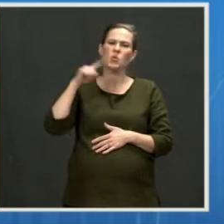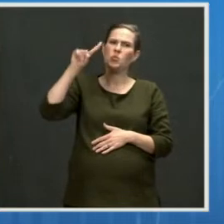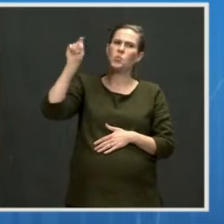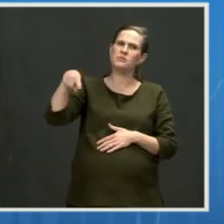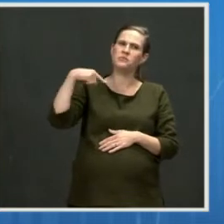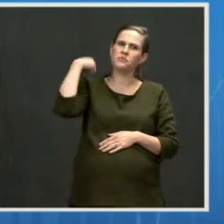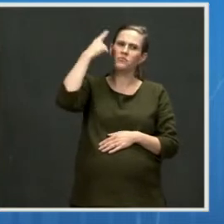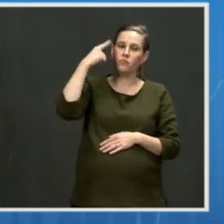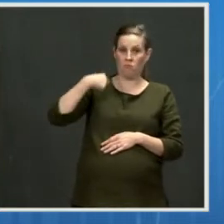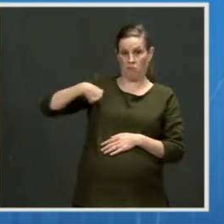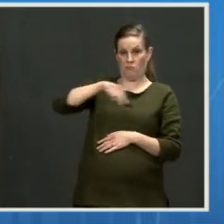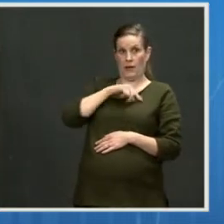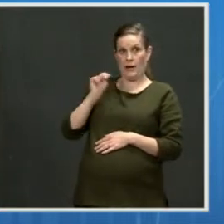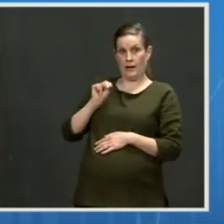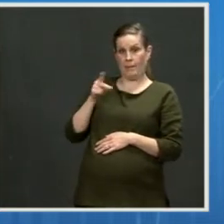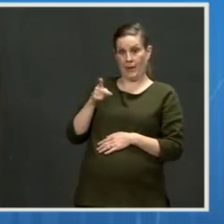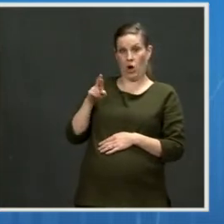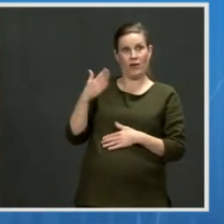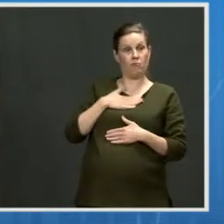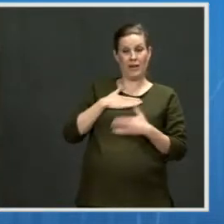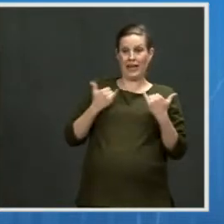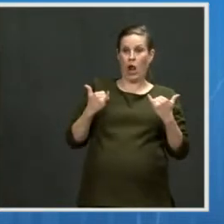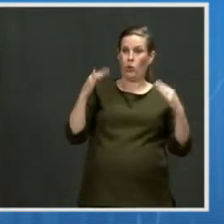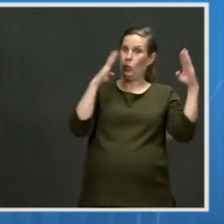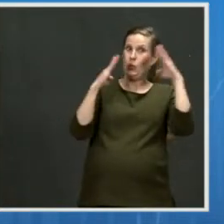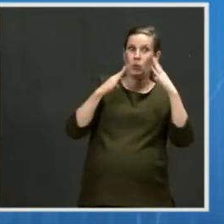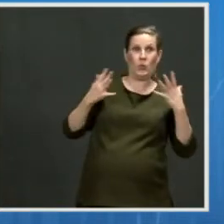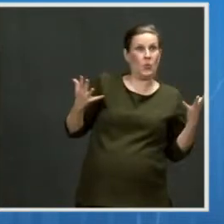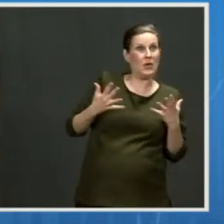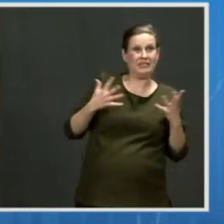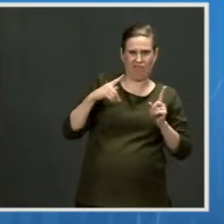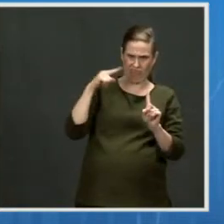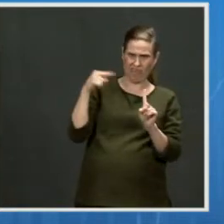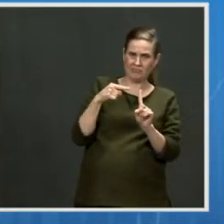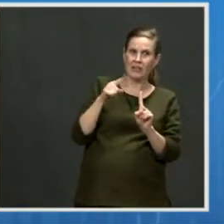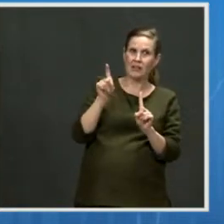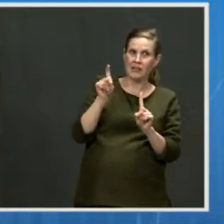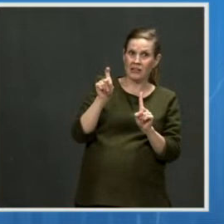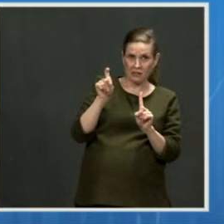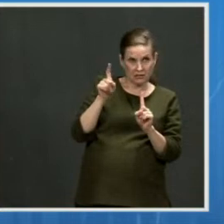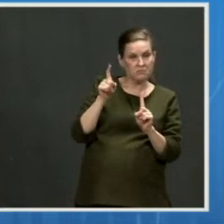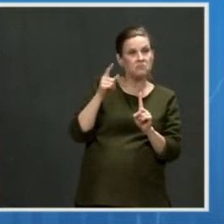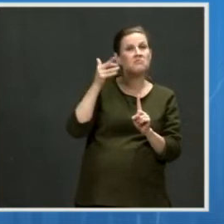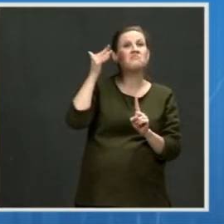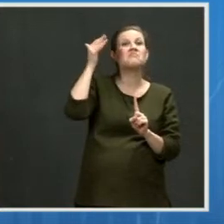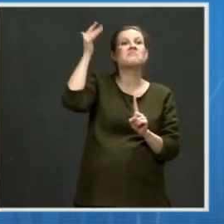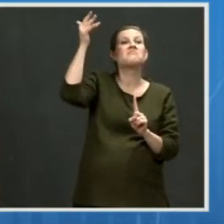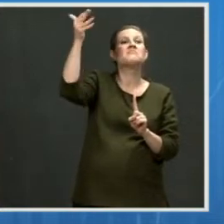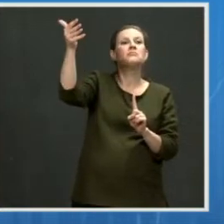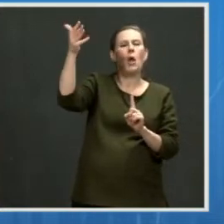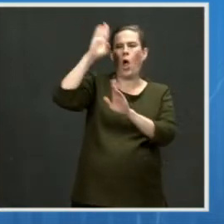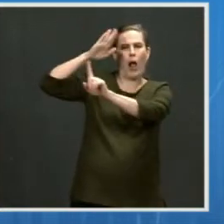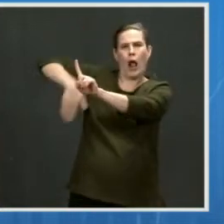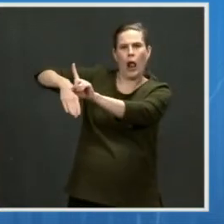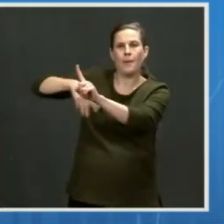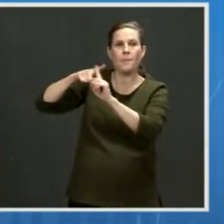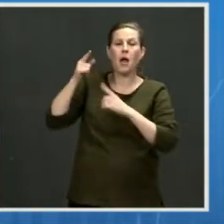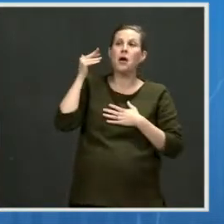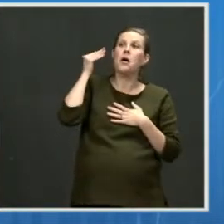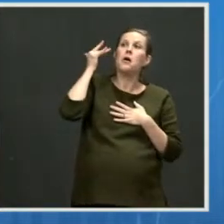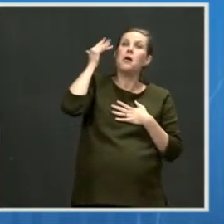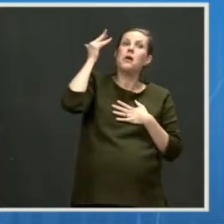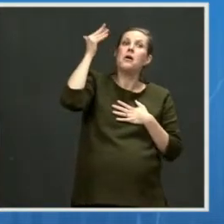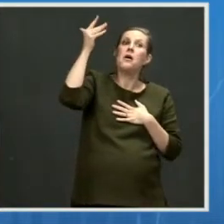is whether there might at some point, and I don't know that this point is yet, but whether at some point there might be